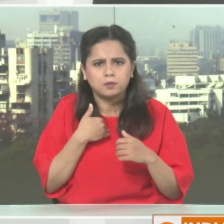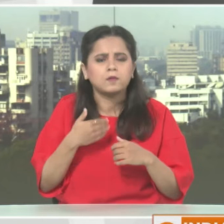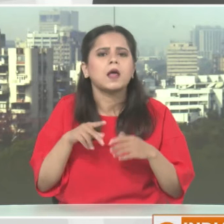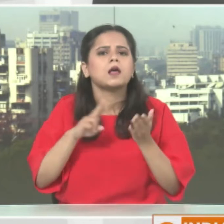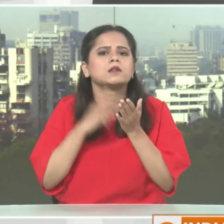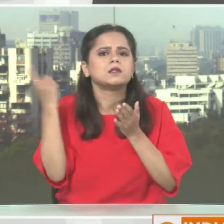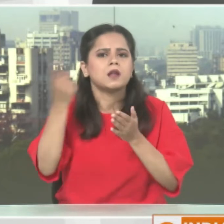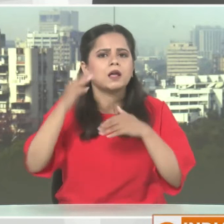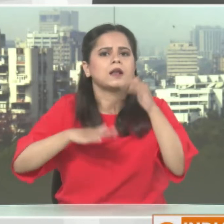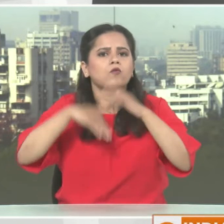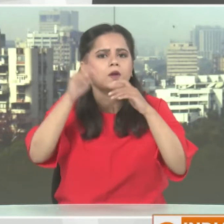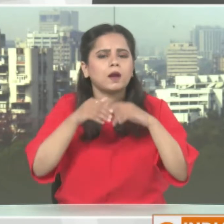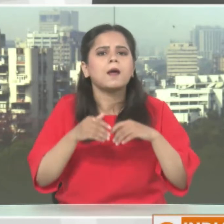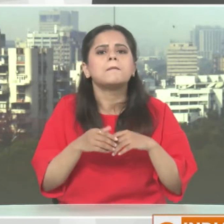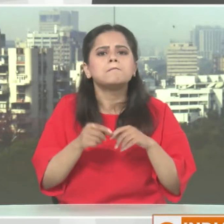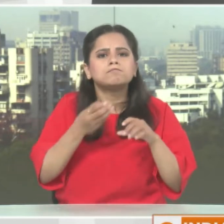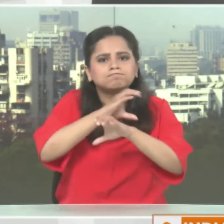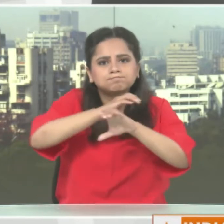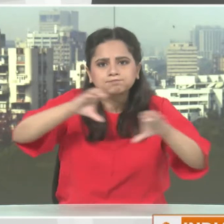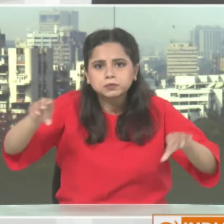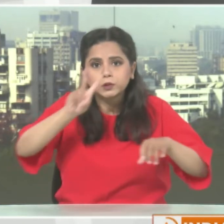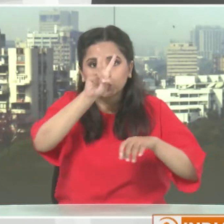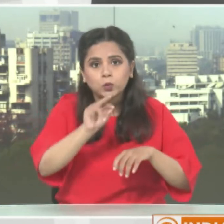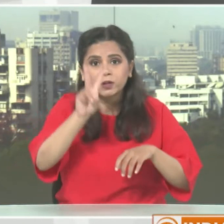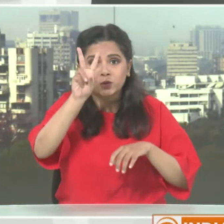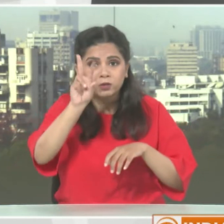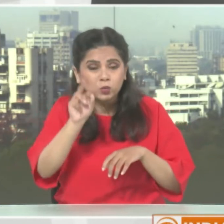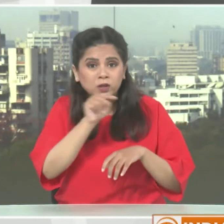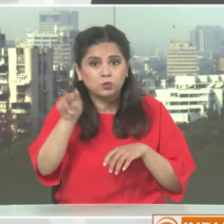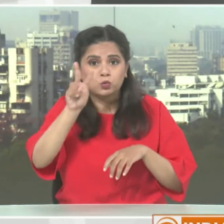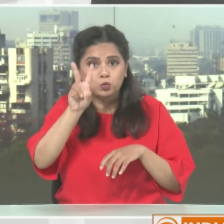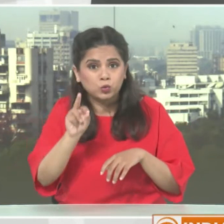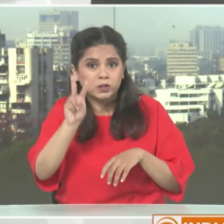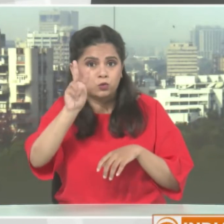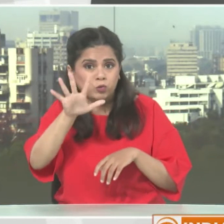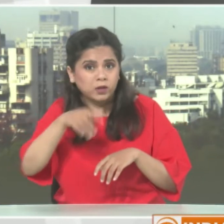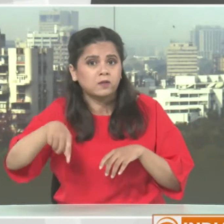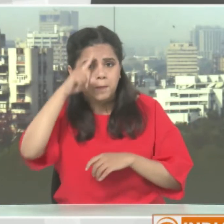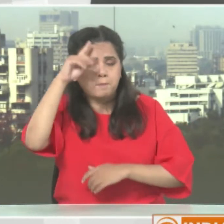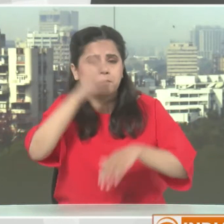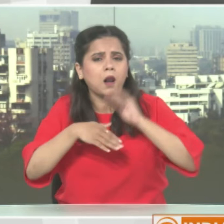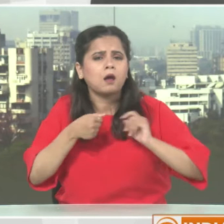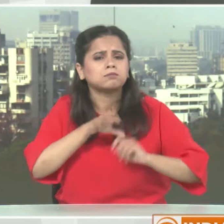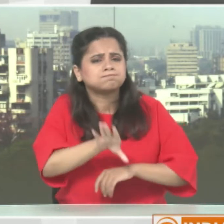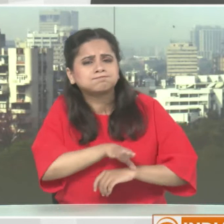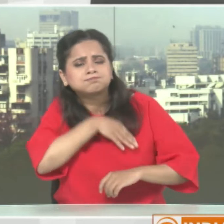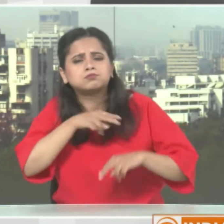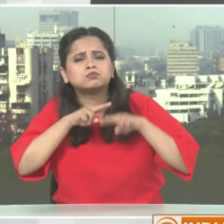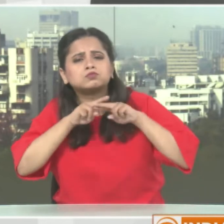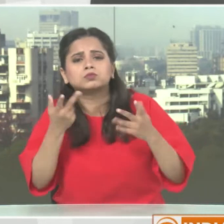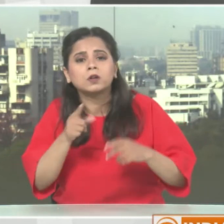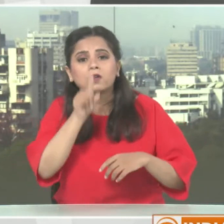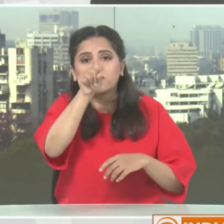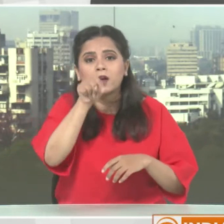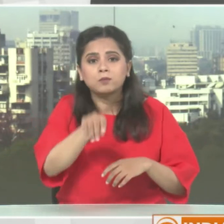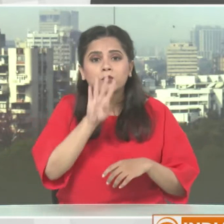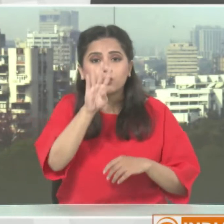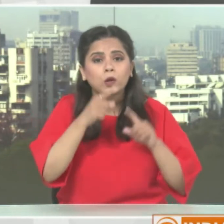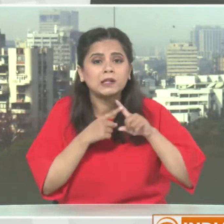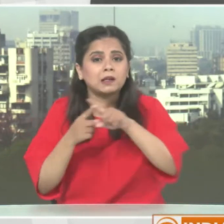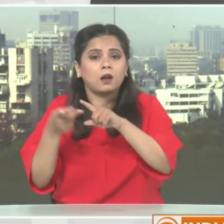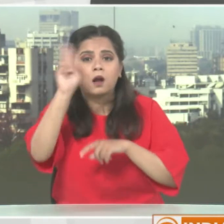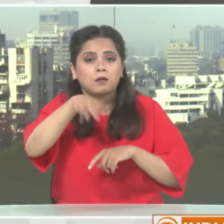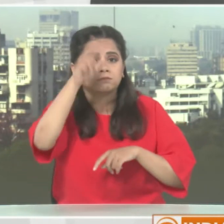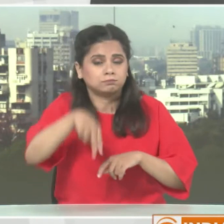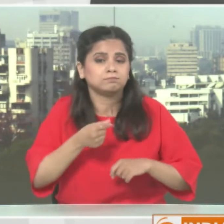National Infrastructure Pipeline 2020-25 with estimated expenditure of $1.4 trillion that